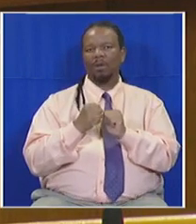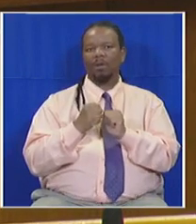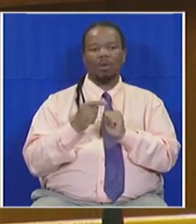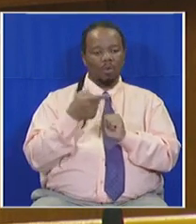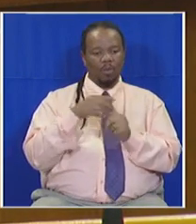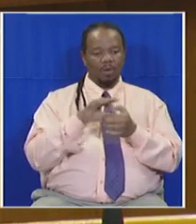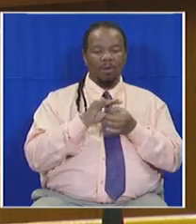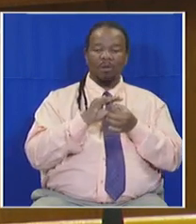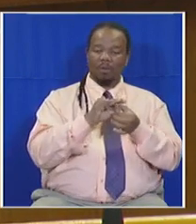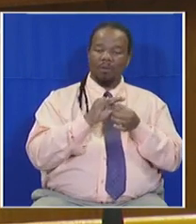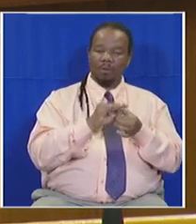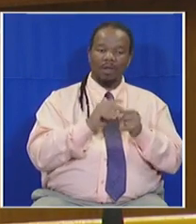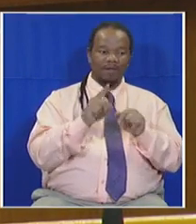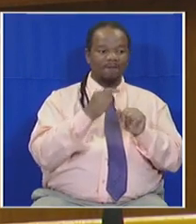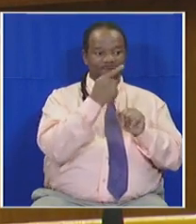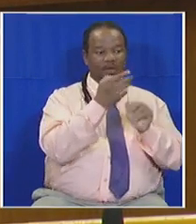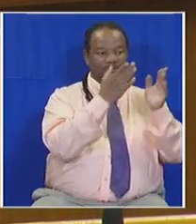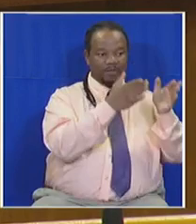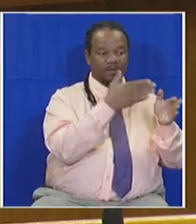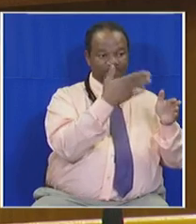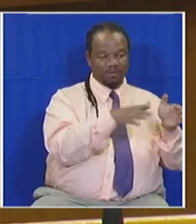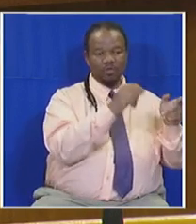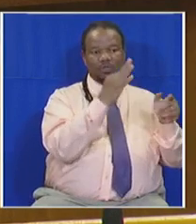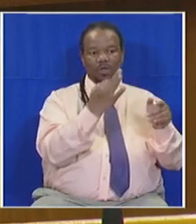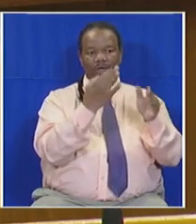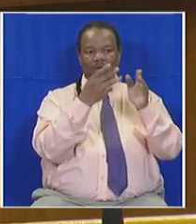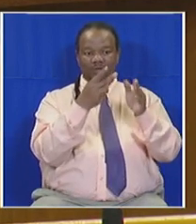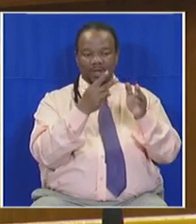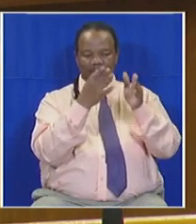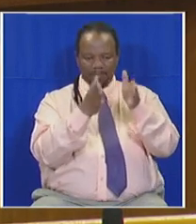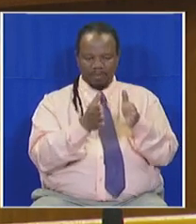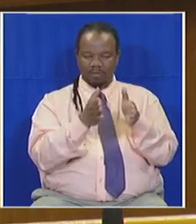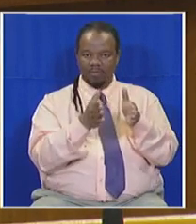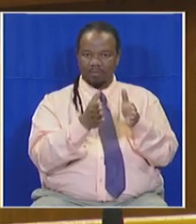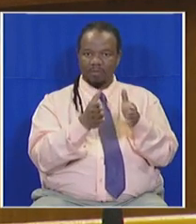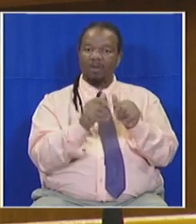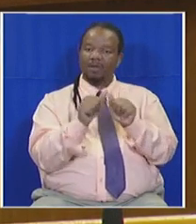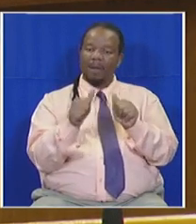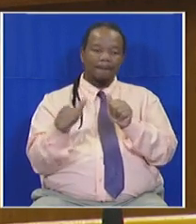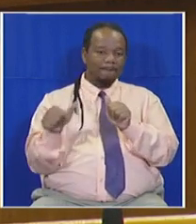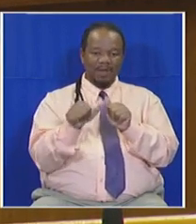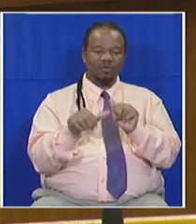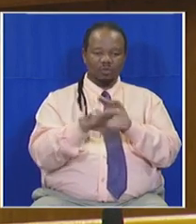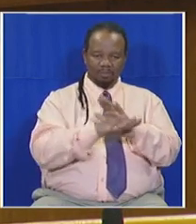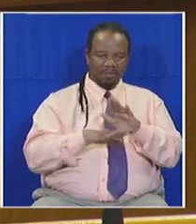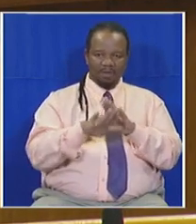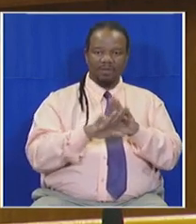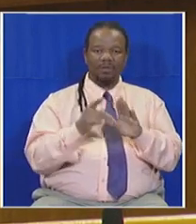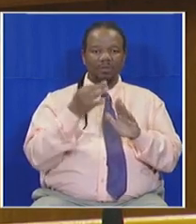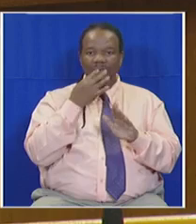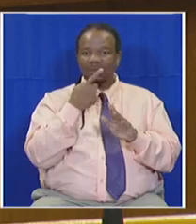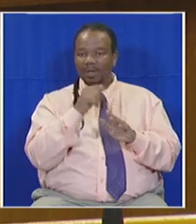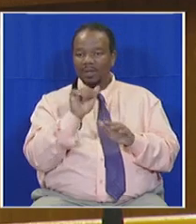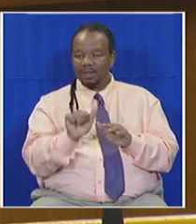with our second phase of the Back to Basics program, in line with our belief that local government should be in the hands of